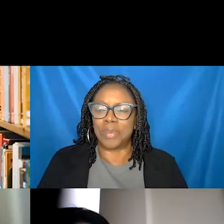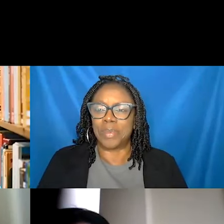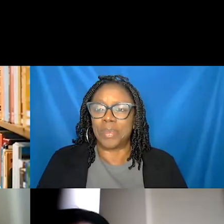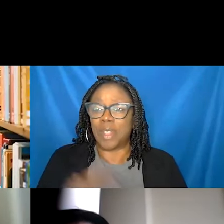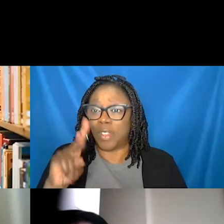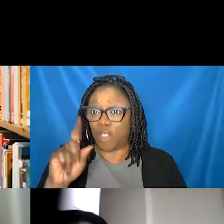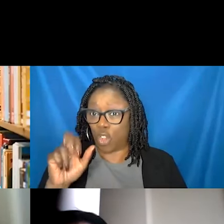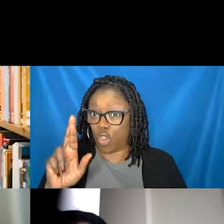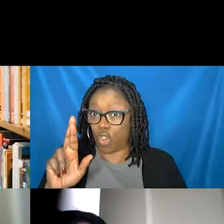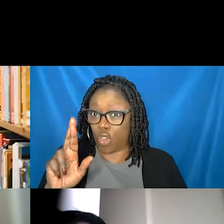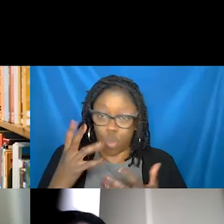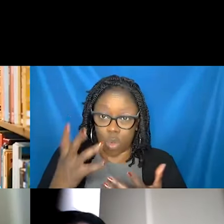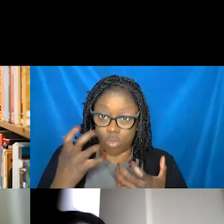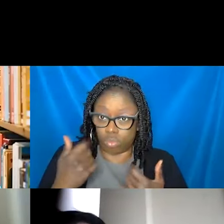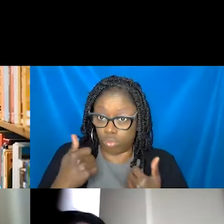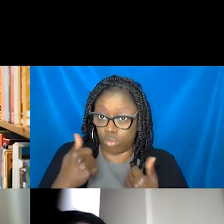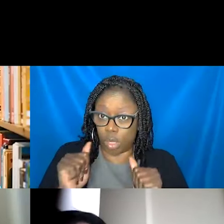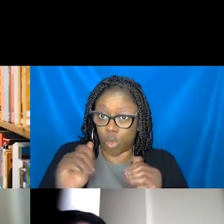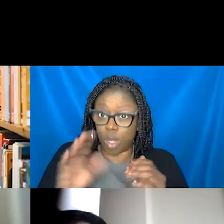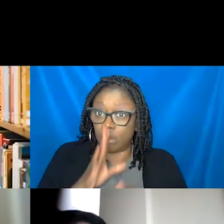Victor, did you want to unmute?